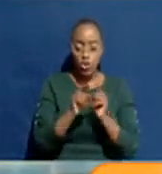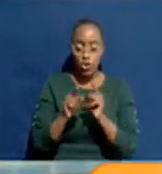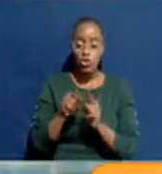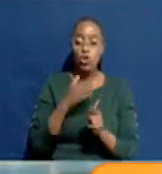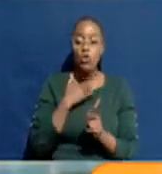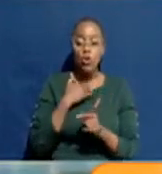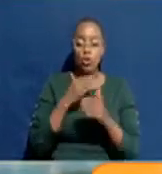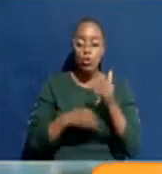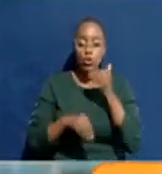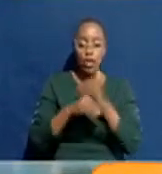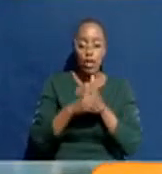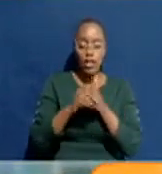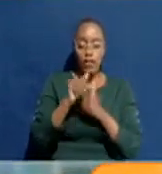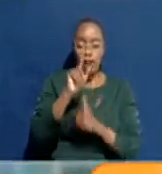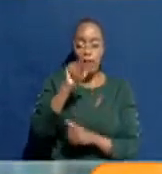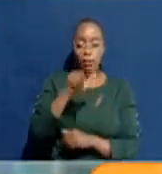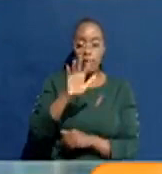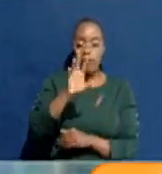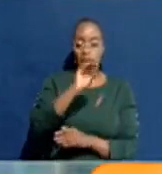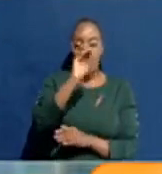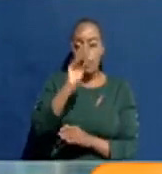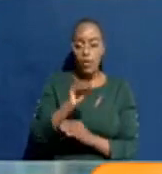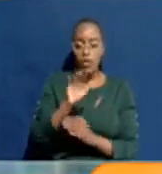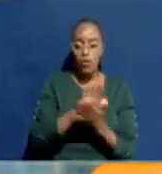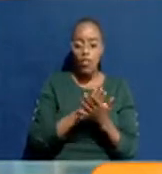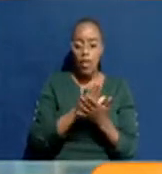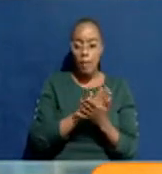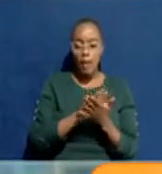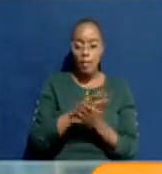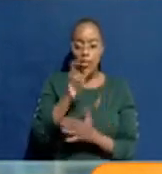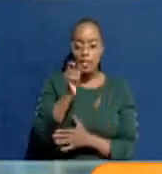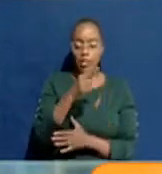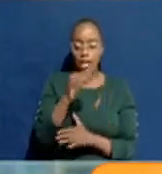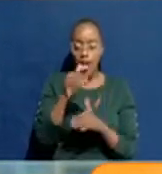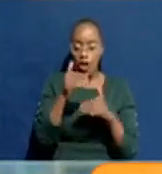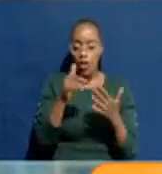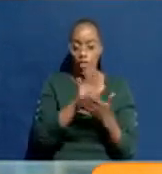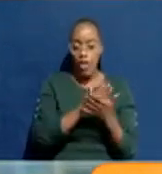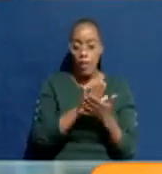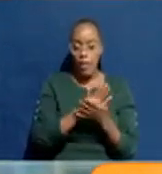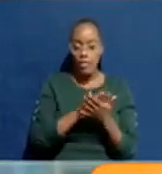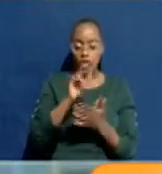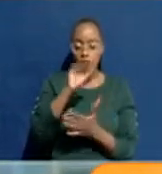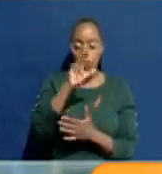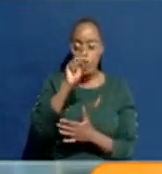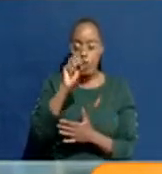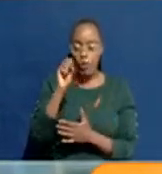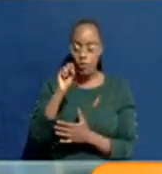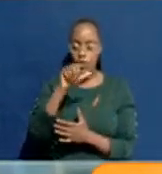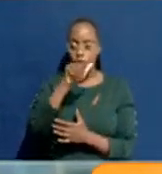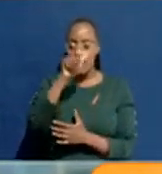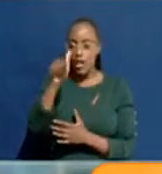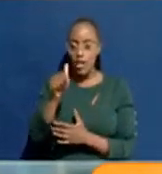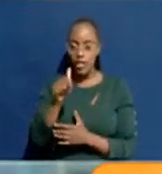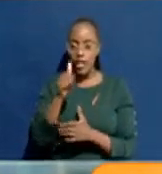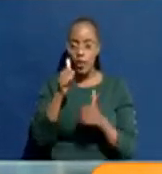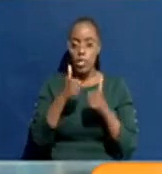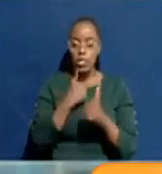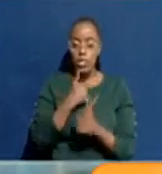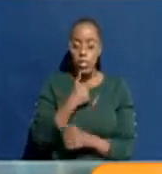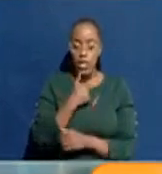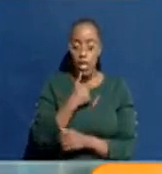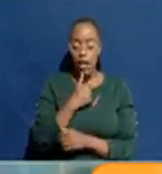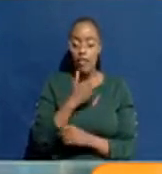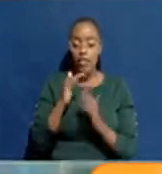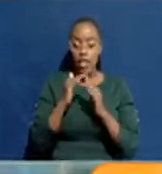add another burden of 1.5% of your basic salary, basic or gross, in fact, another discussion to actually going to the housing